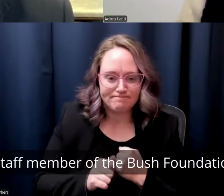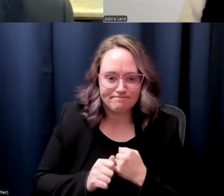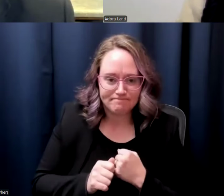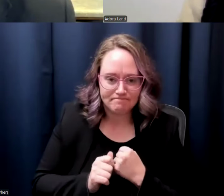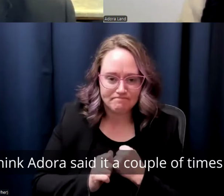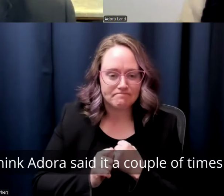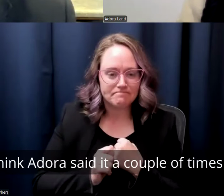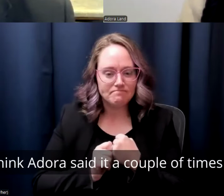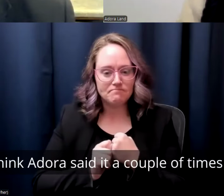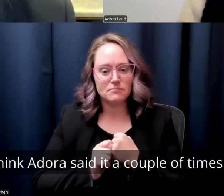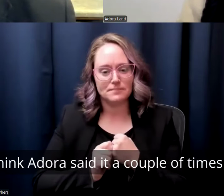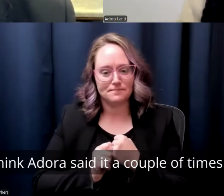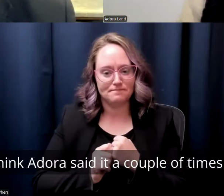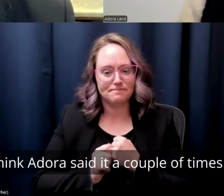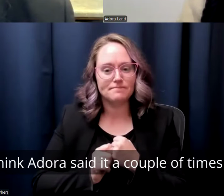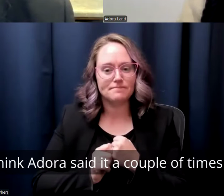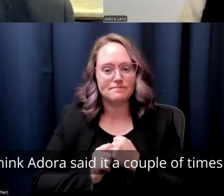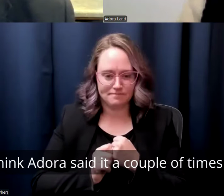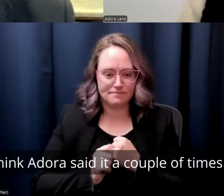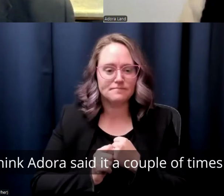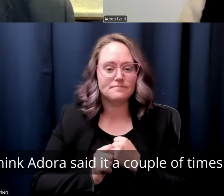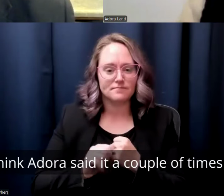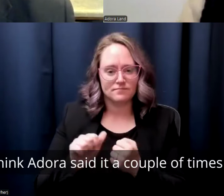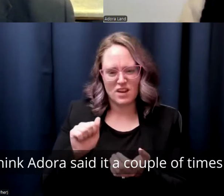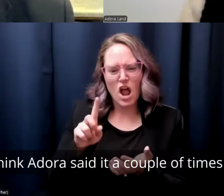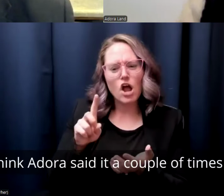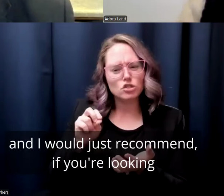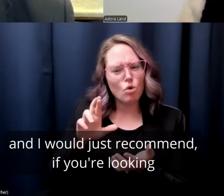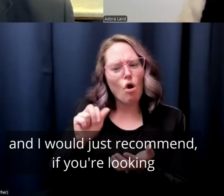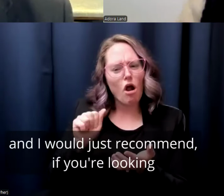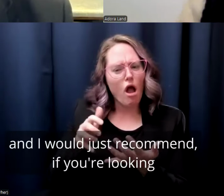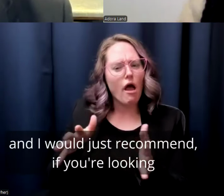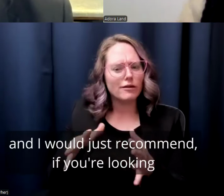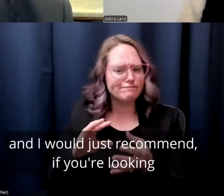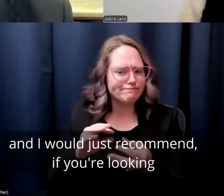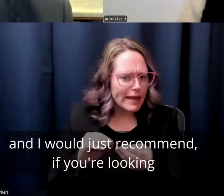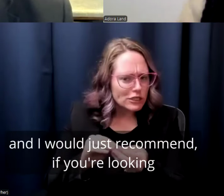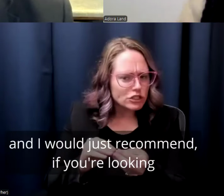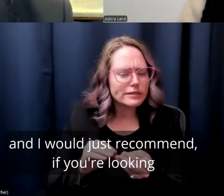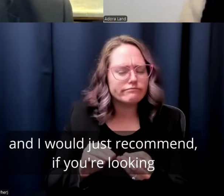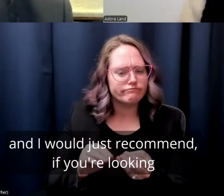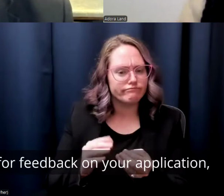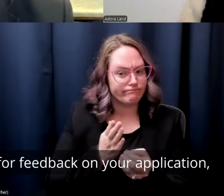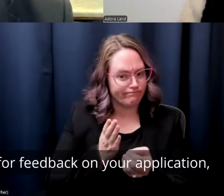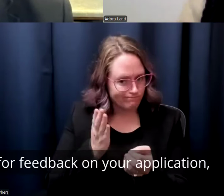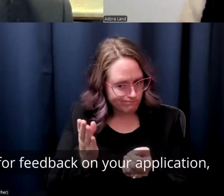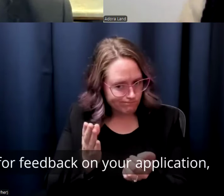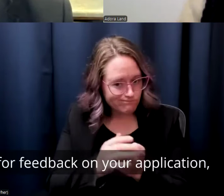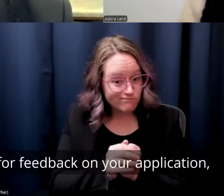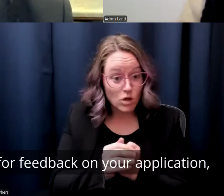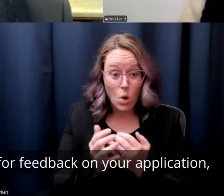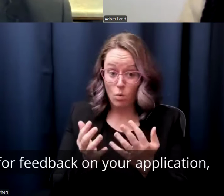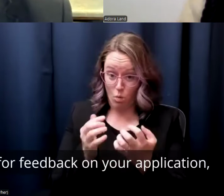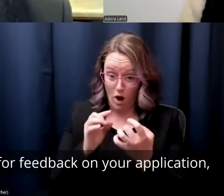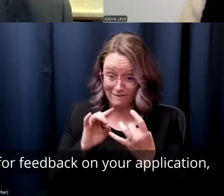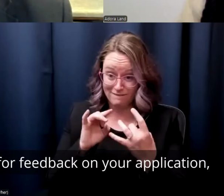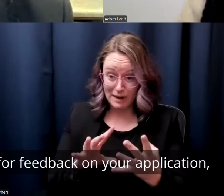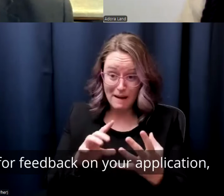Foundation. I think Adora said it a couple of times, and I would just recommend if you're looking for feedback on